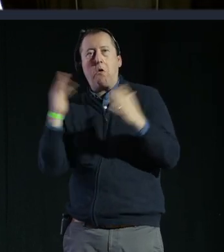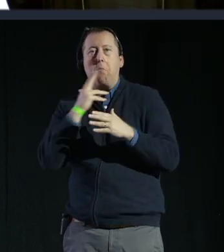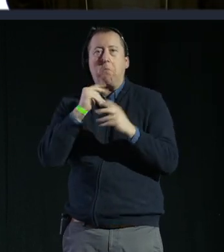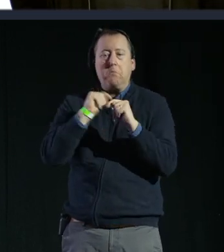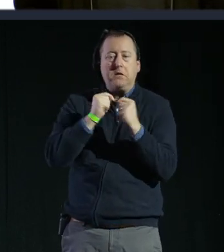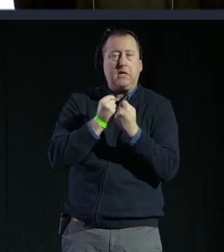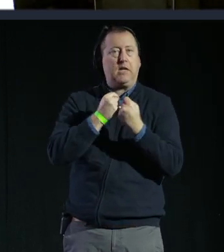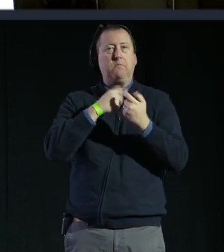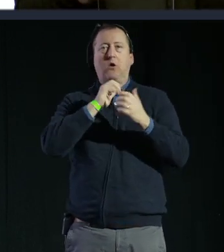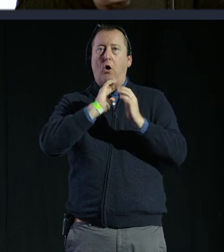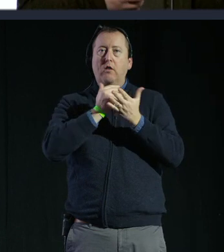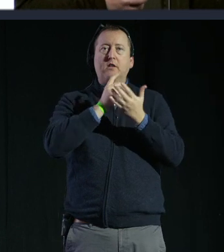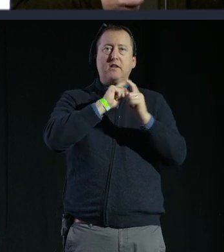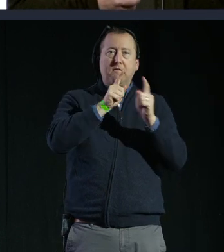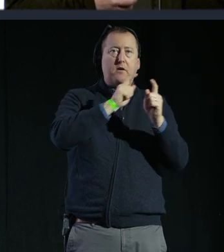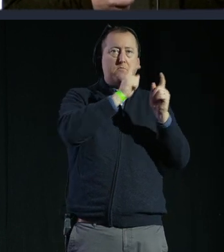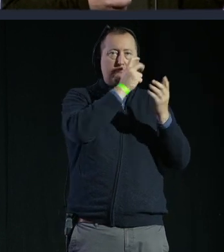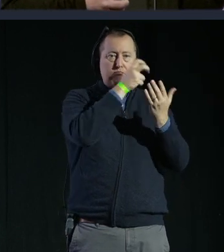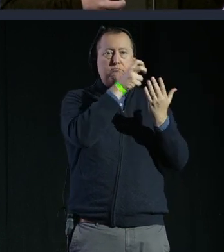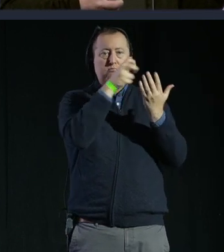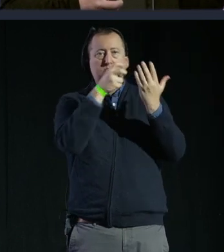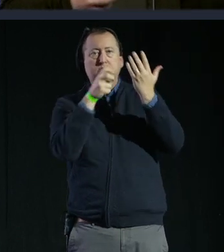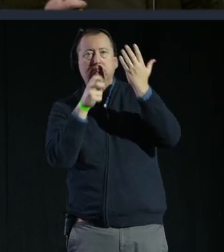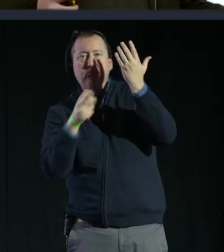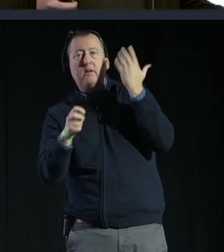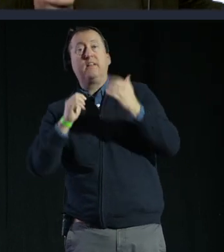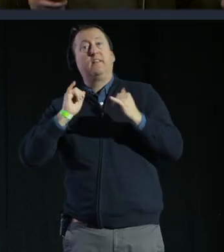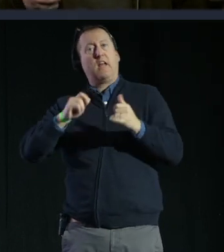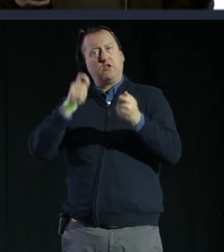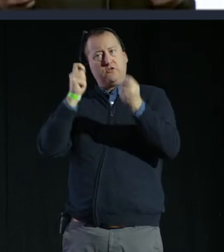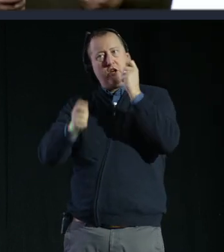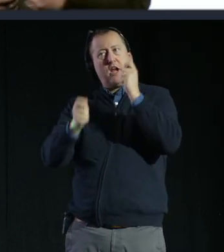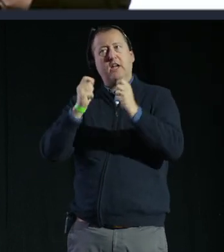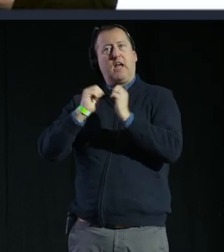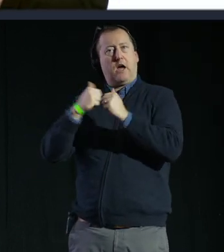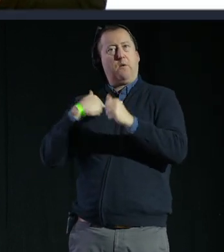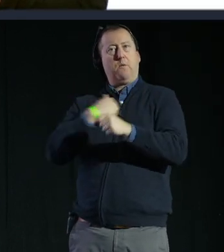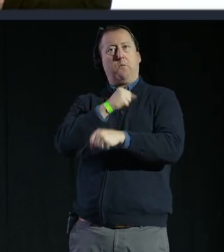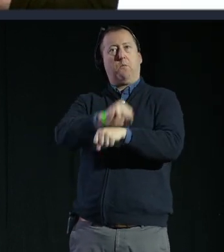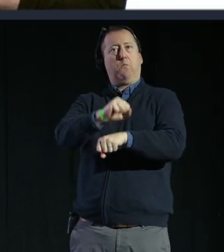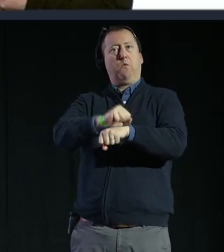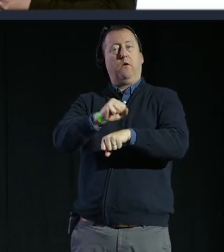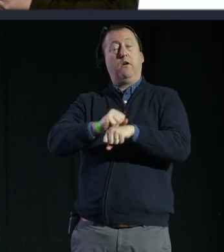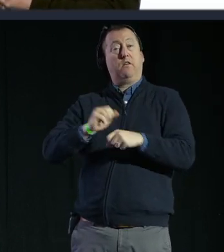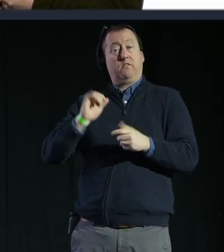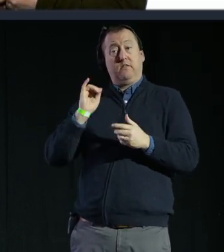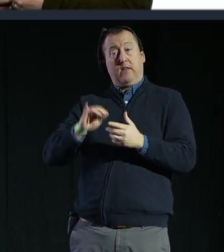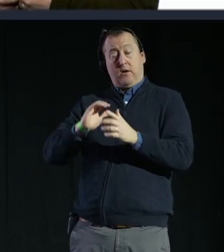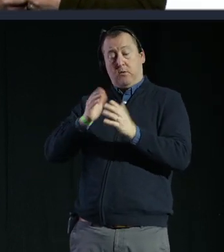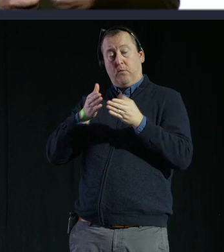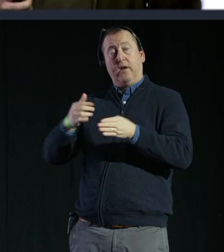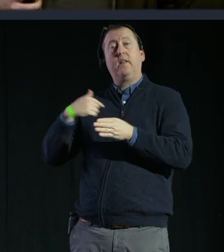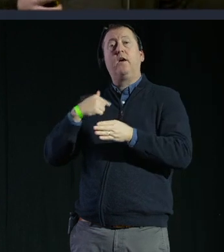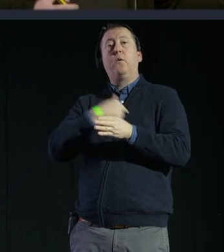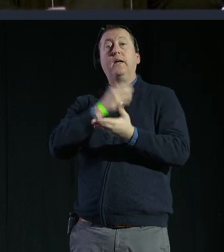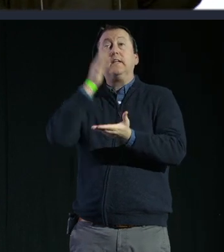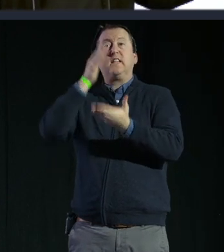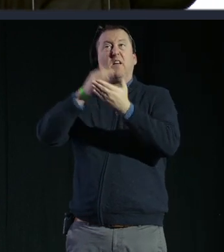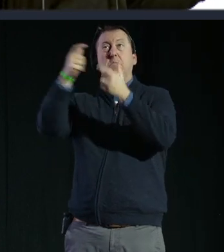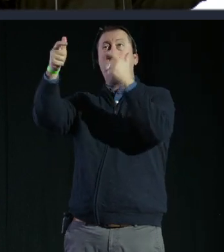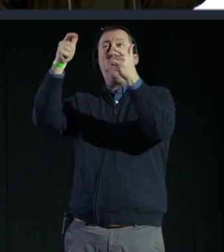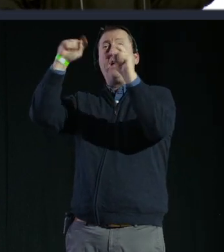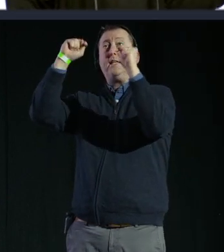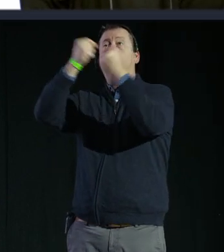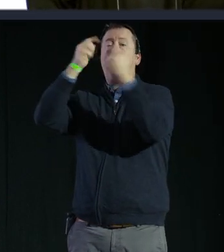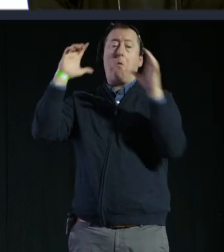shaped our modern digital era. The tooling to empower decentralized teams, everything from